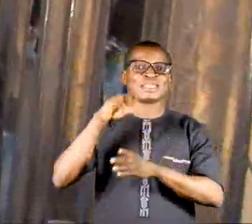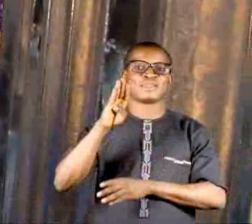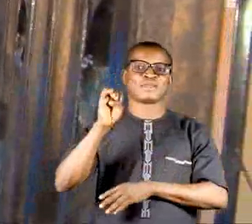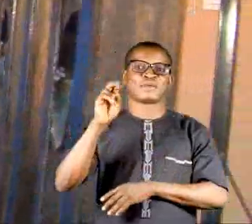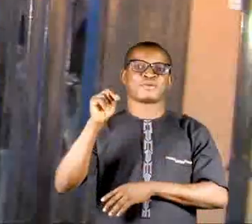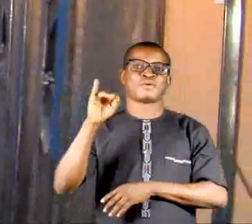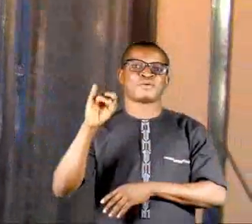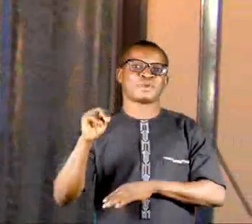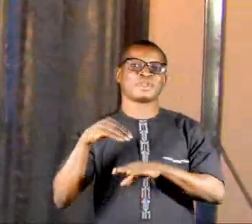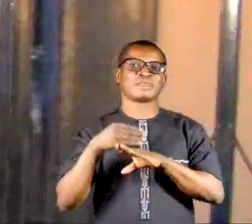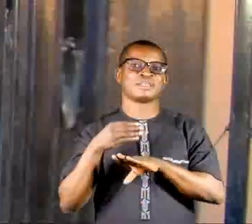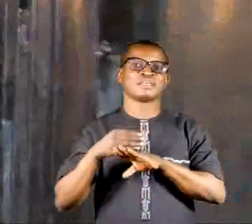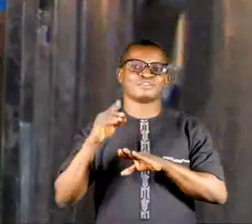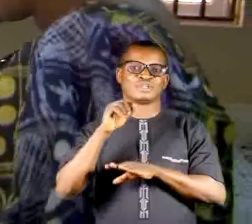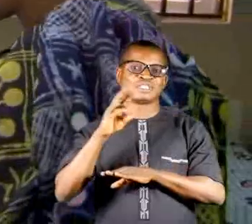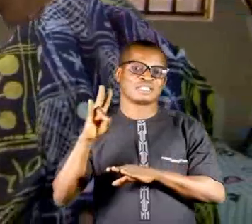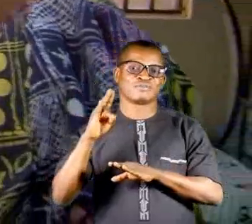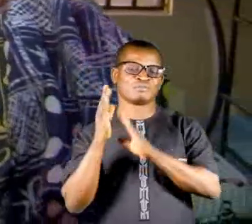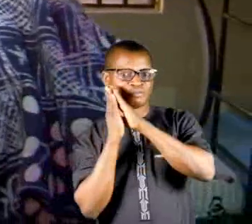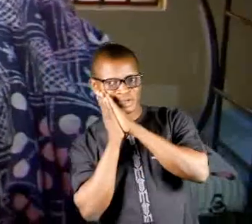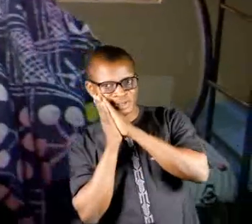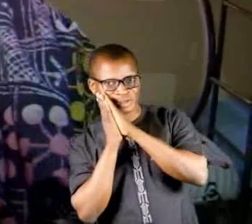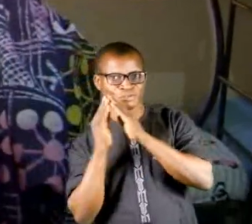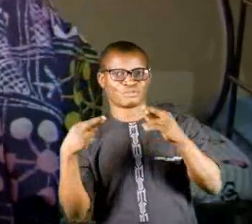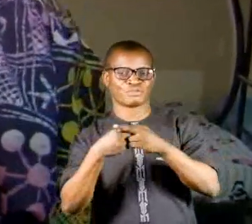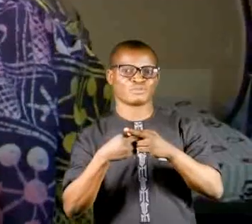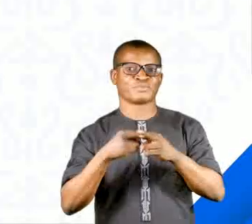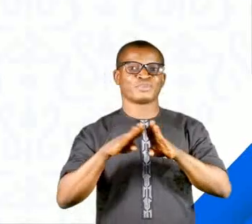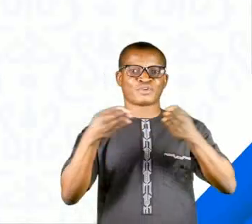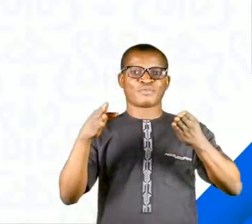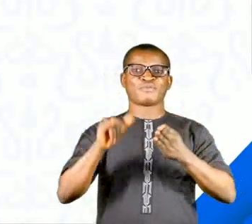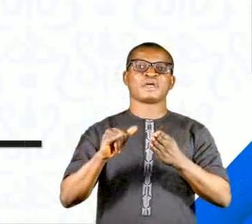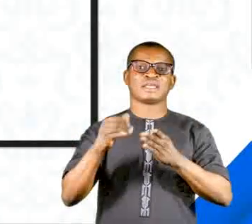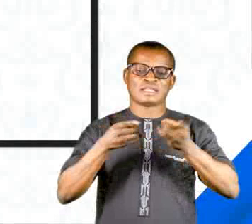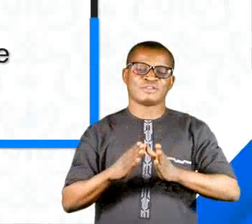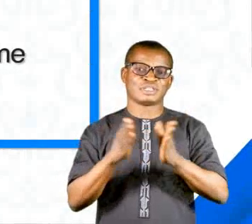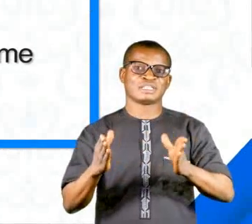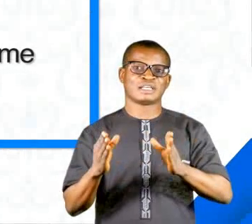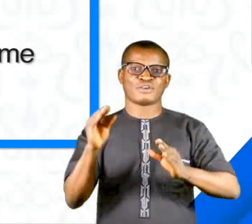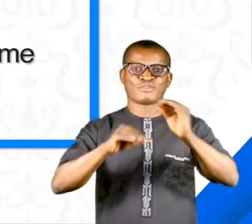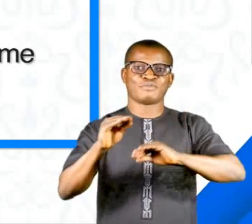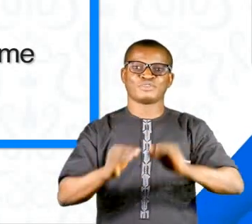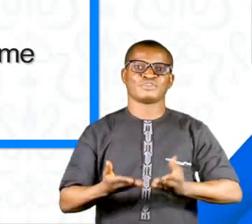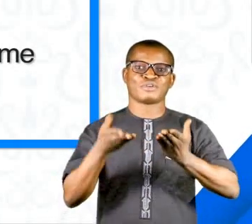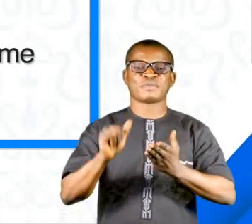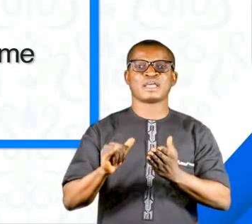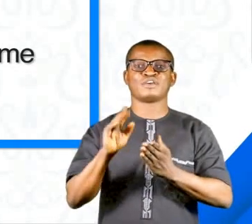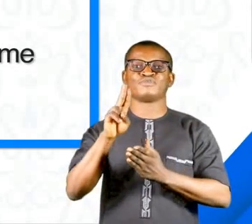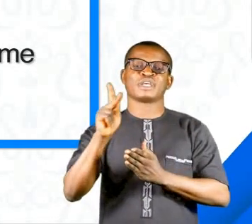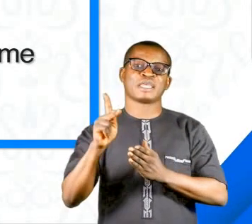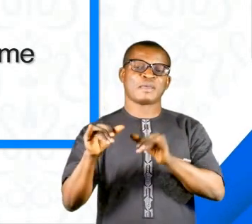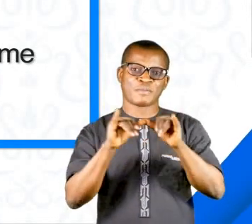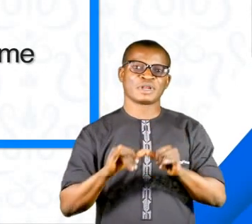Yeah. In Benin, 27-bed shelter, commissioned by the Director General, was constructed and donated to NAPTIP by the UK Home